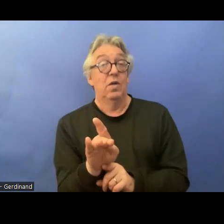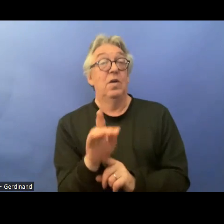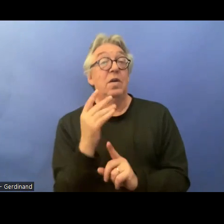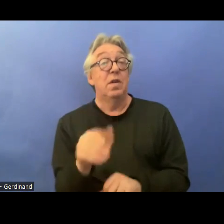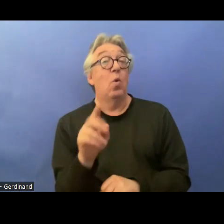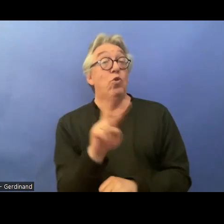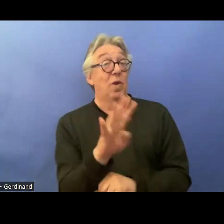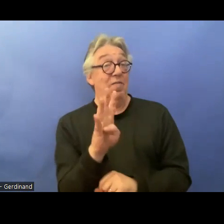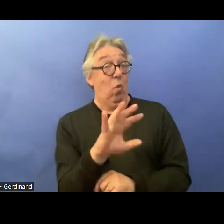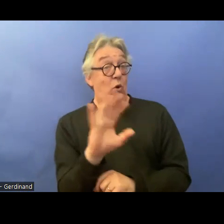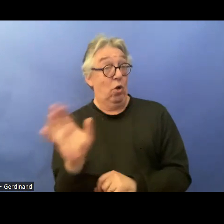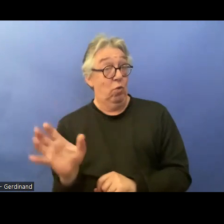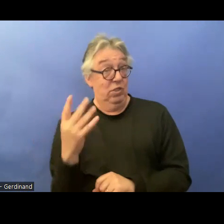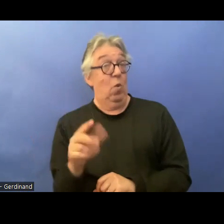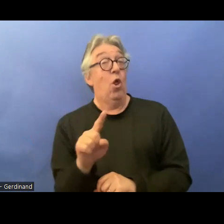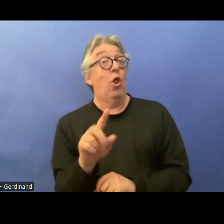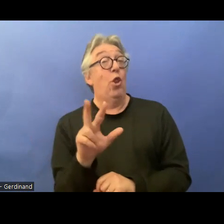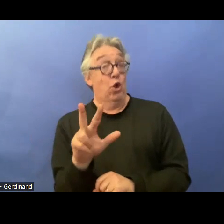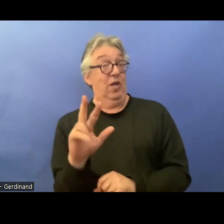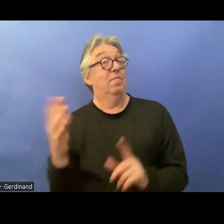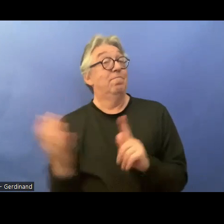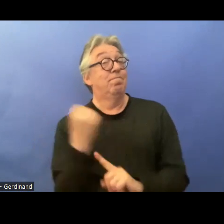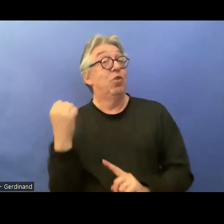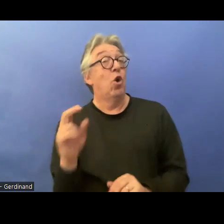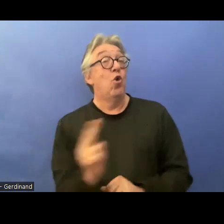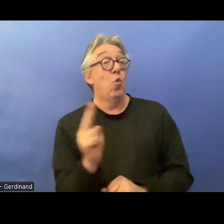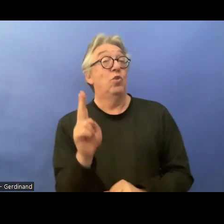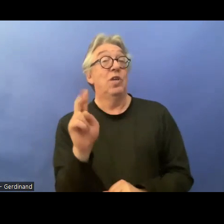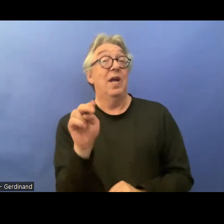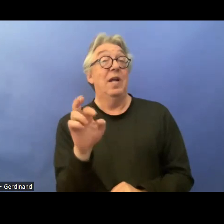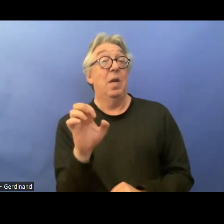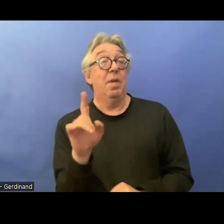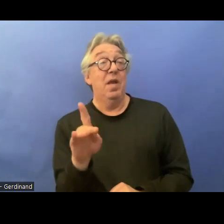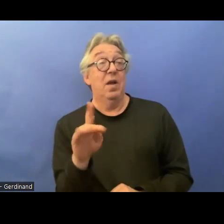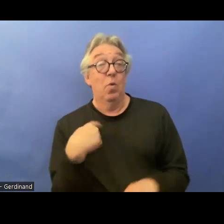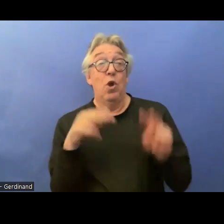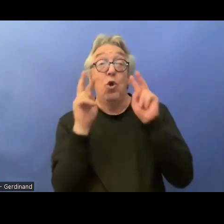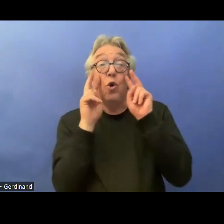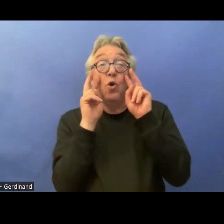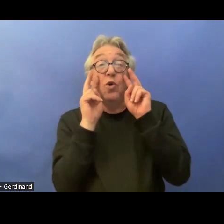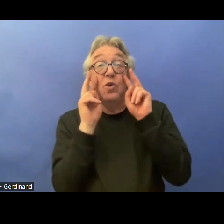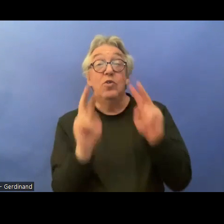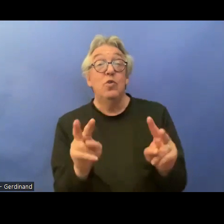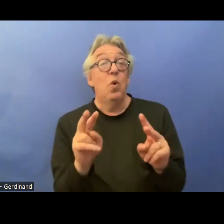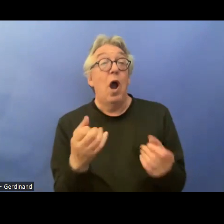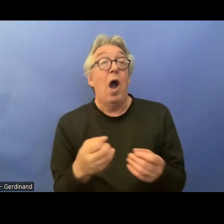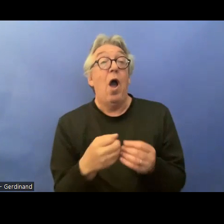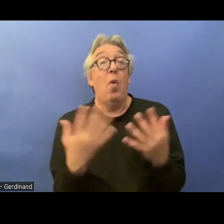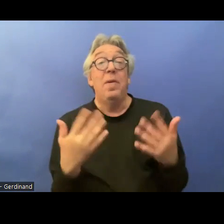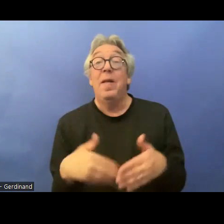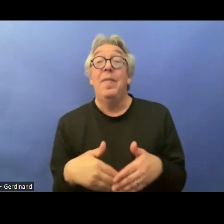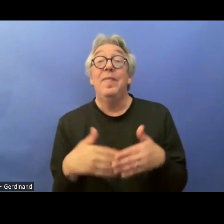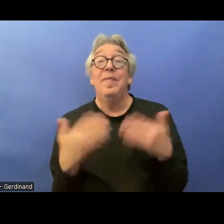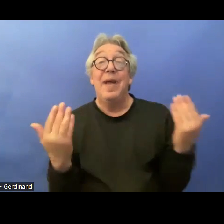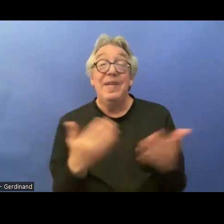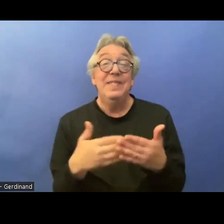to run this process has significantly reduced by 1.5 months, which is quite significant, so that the colleague can